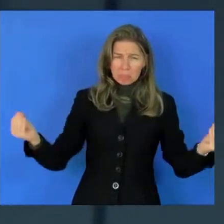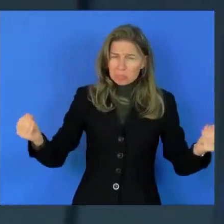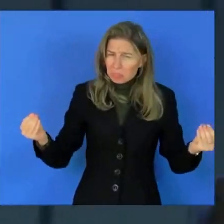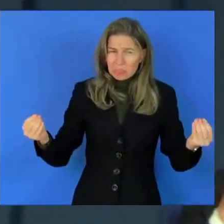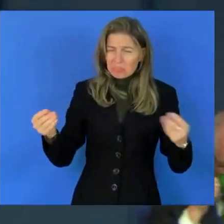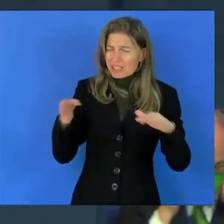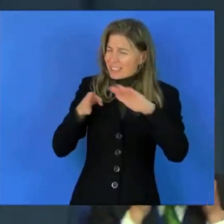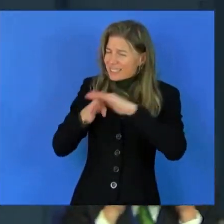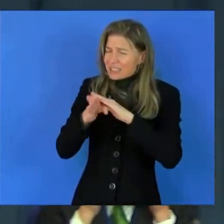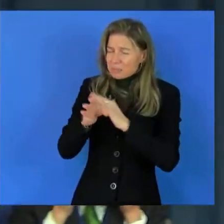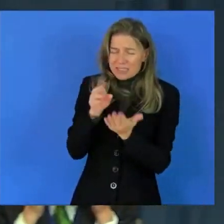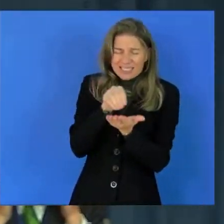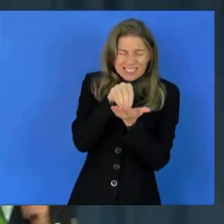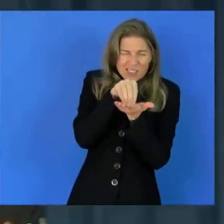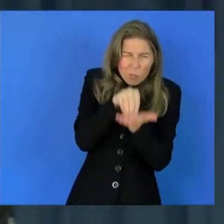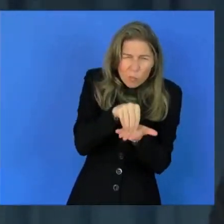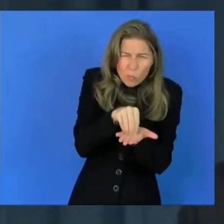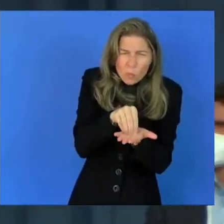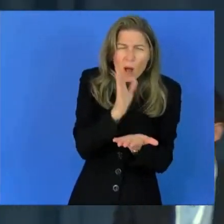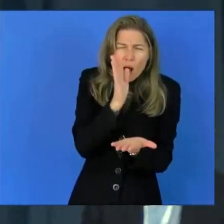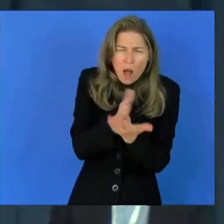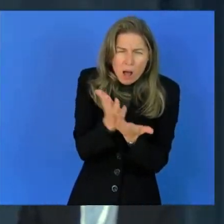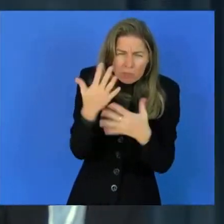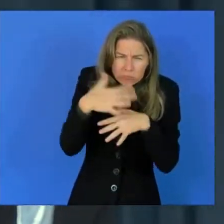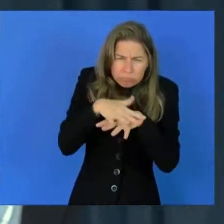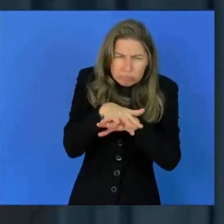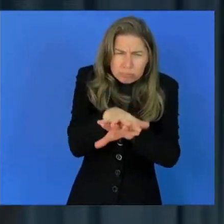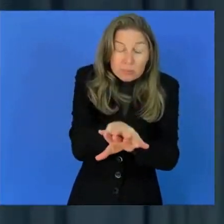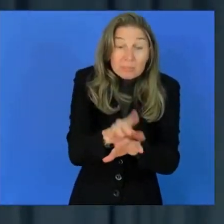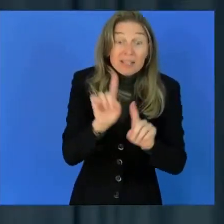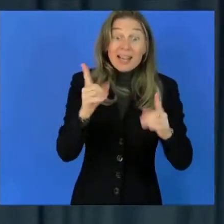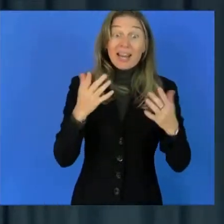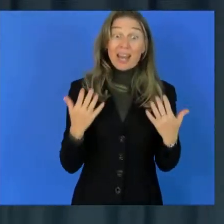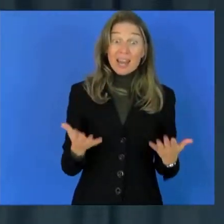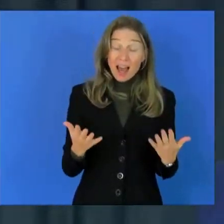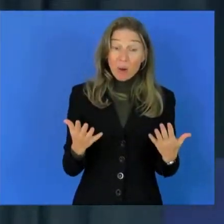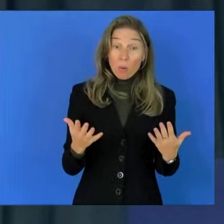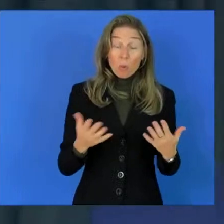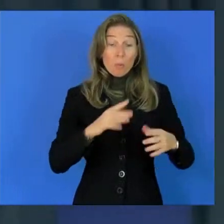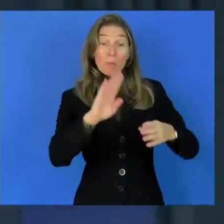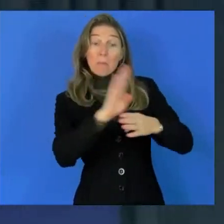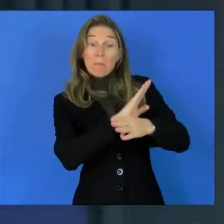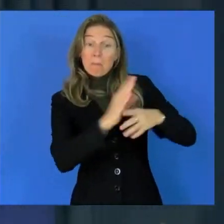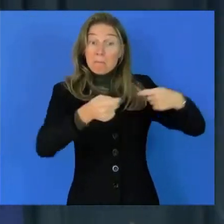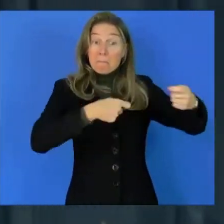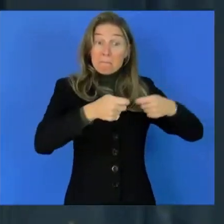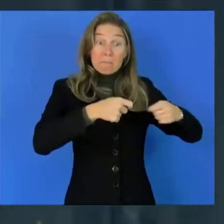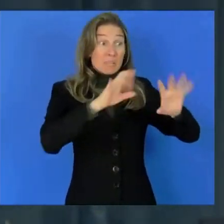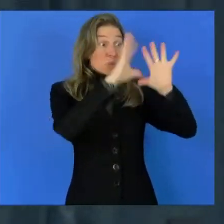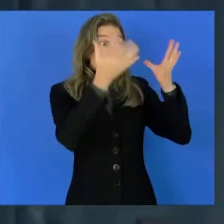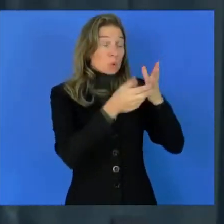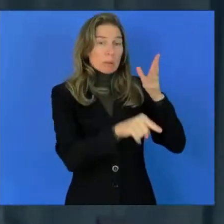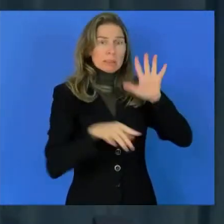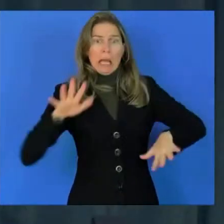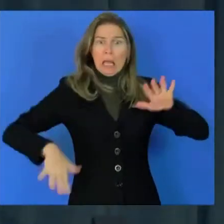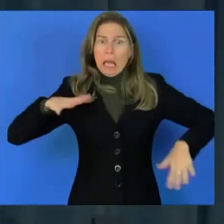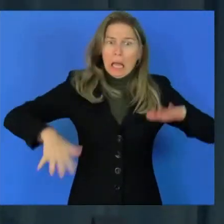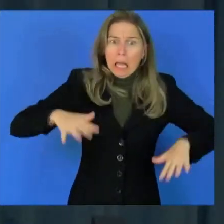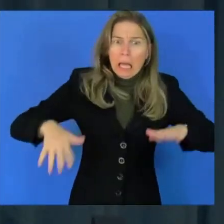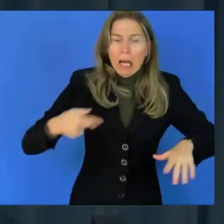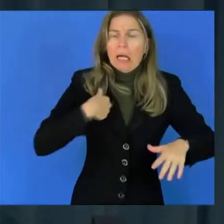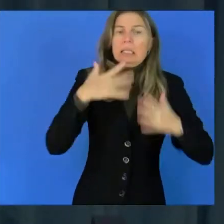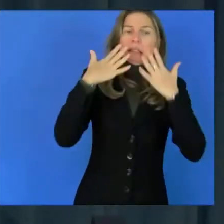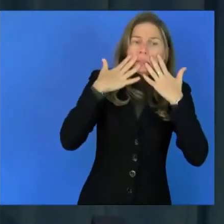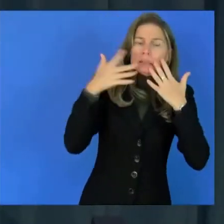We are seeing the business world clamor to try and get ahead of themselves to do this well and right. We see policy, we